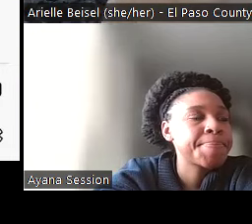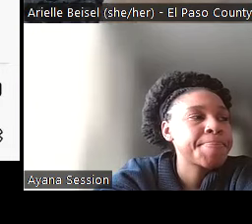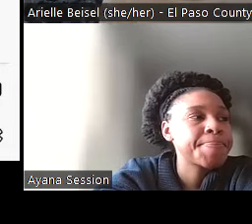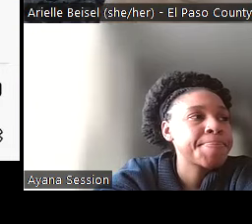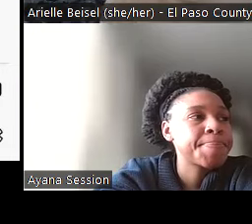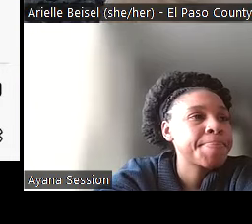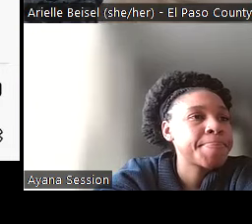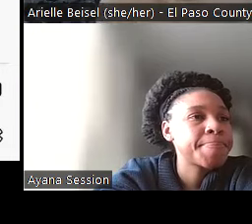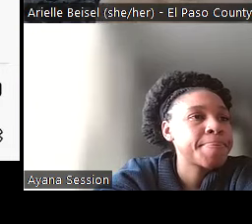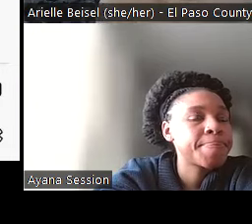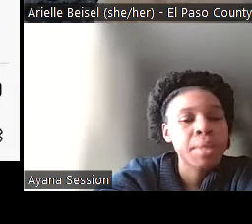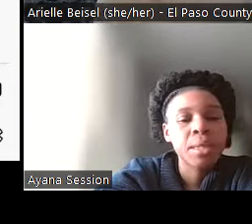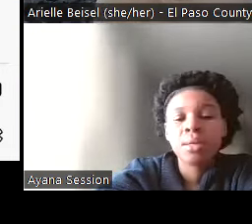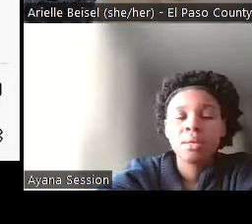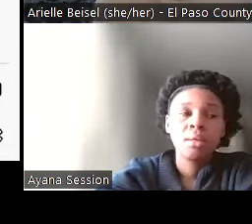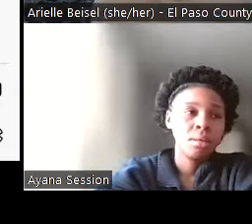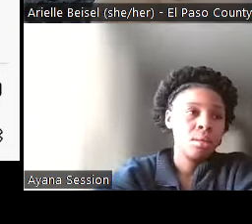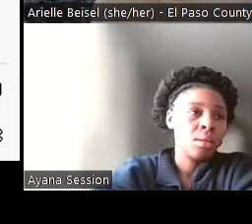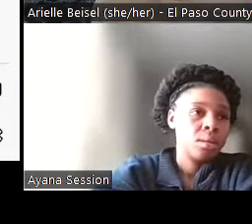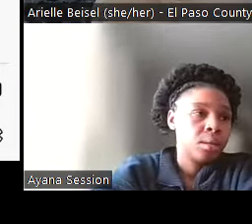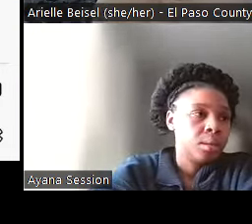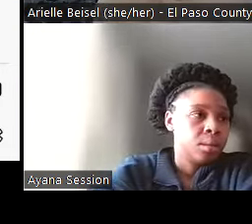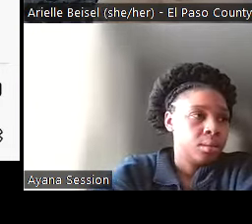can choose to um,